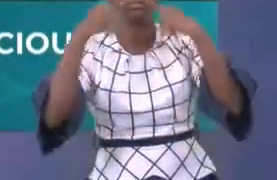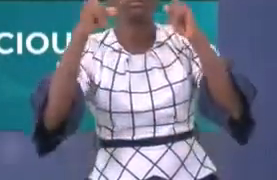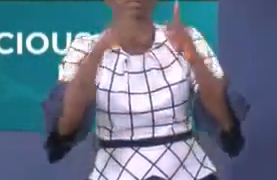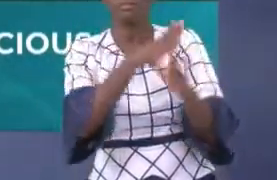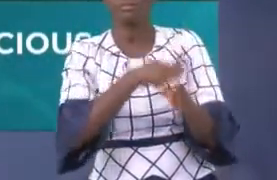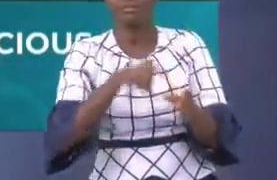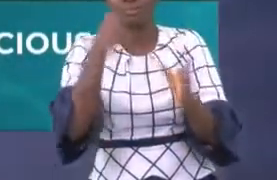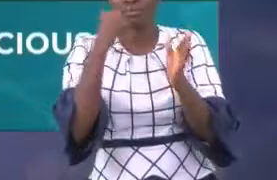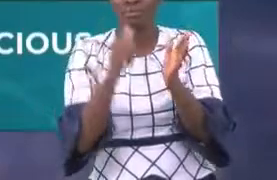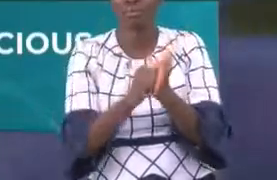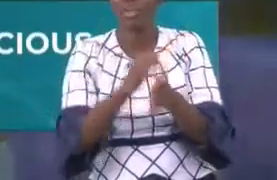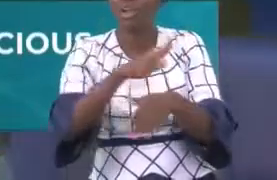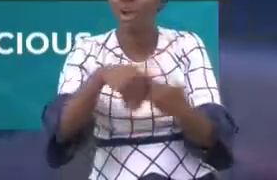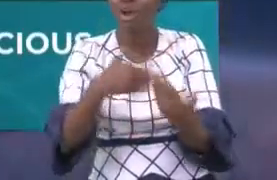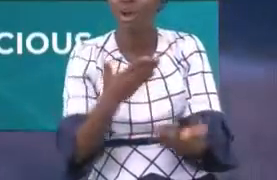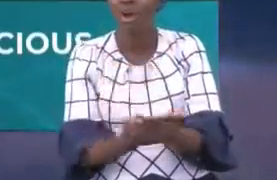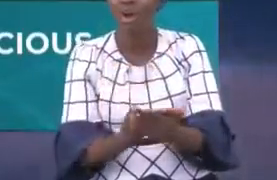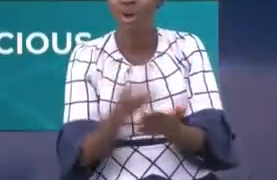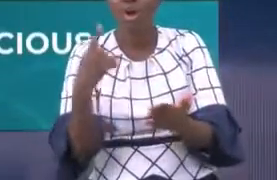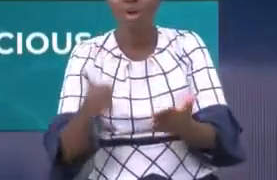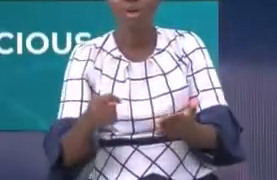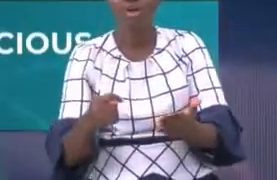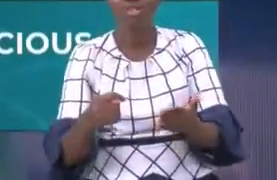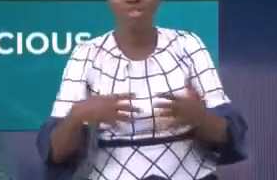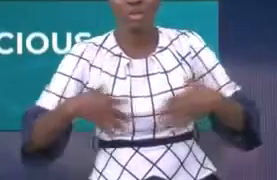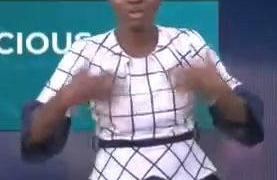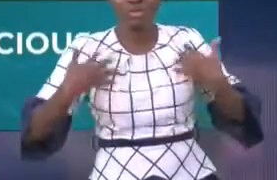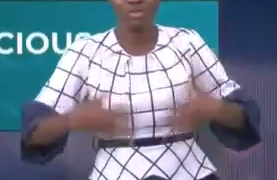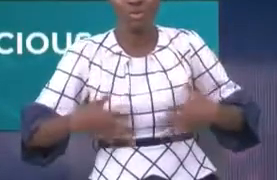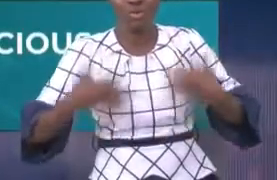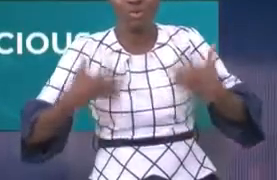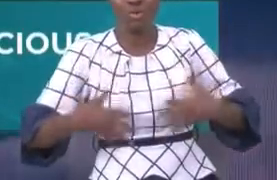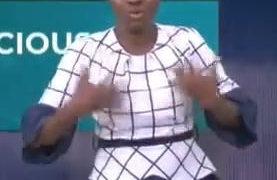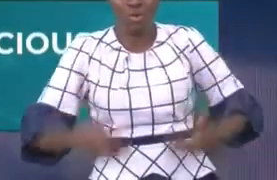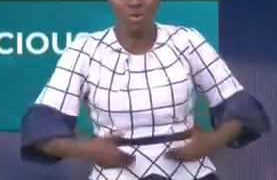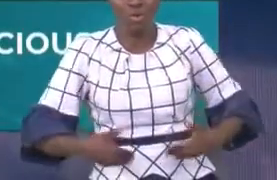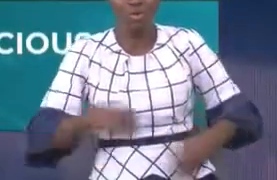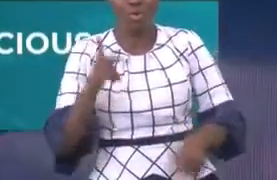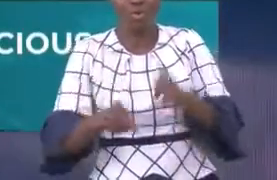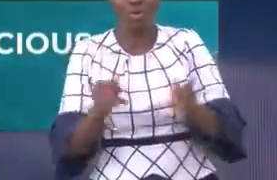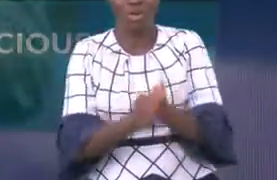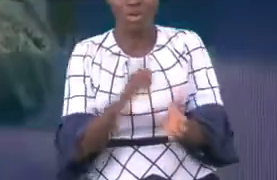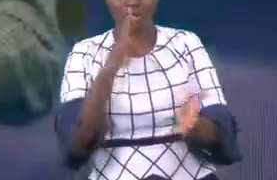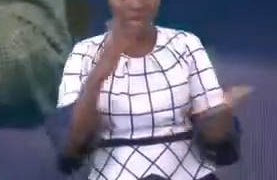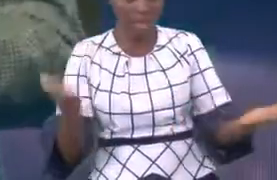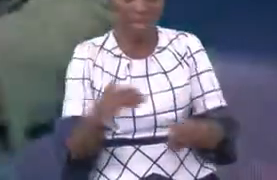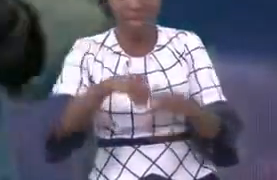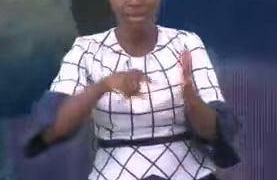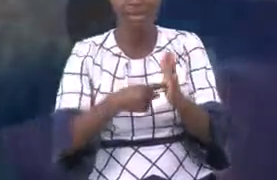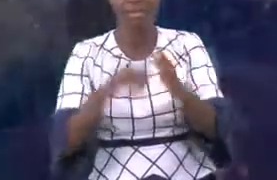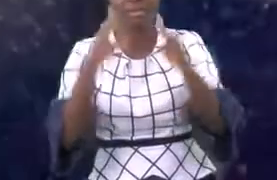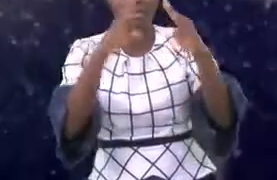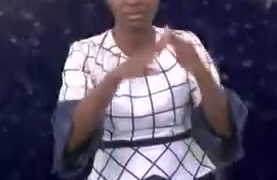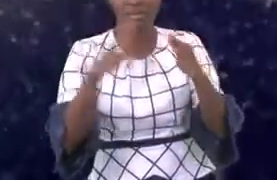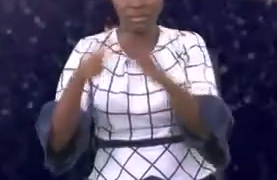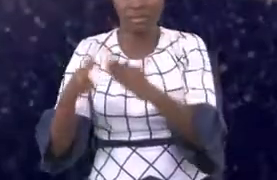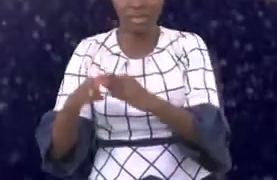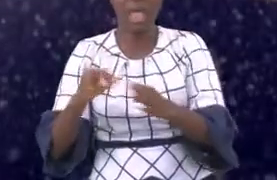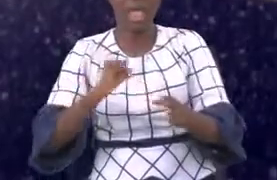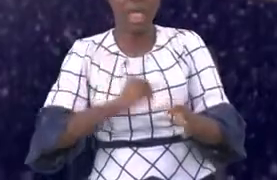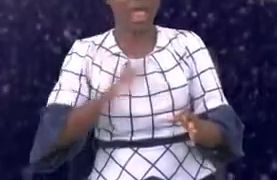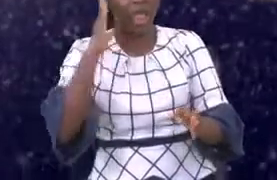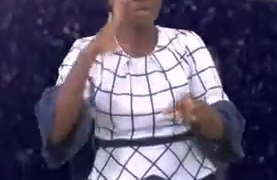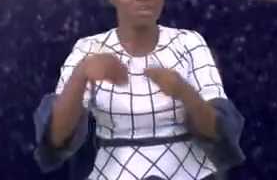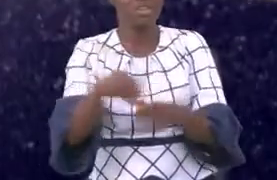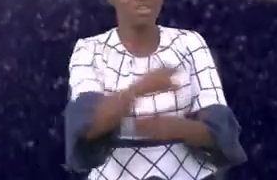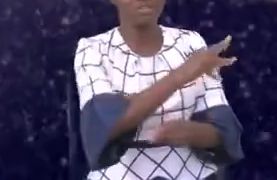are here in their city, I'm going to give them scholarship, and they will have